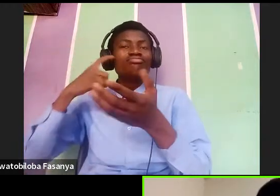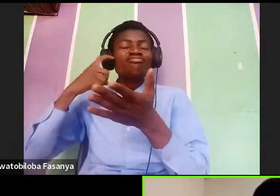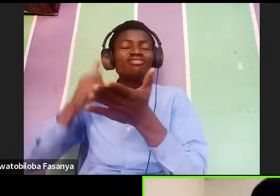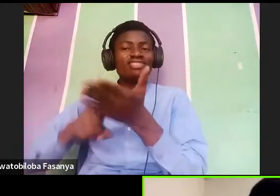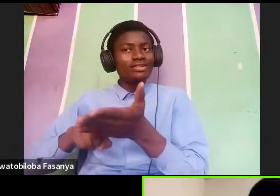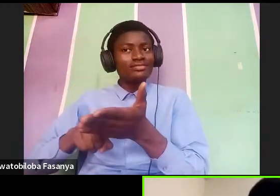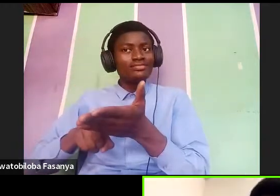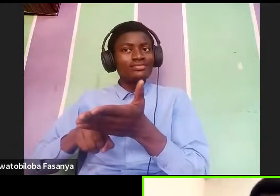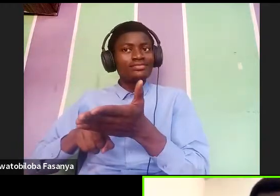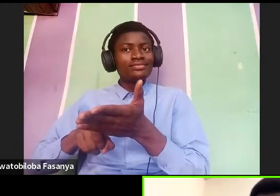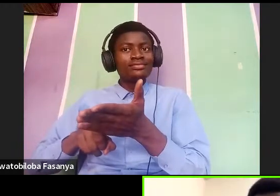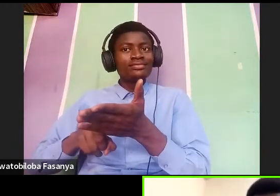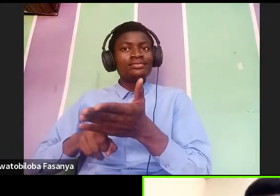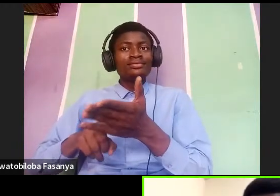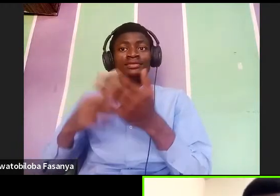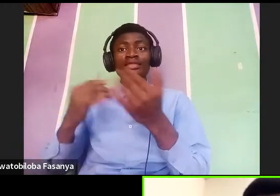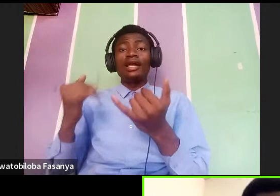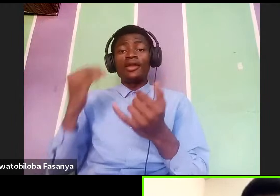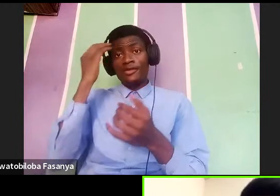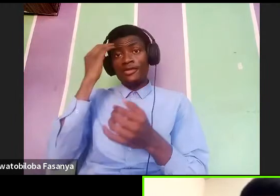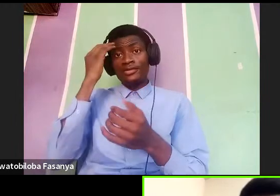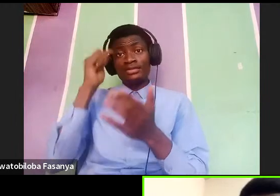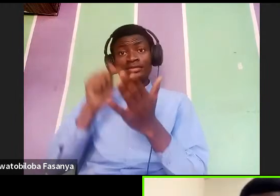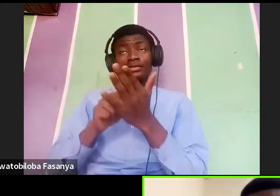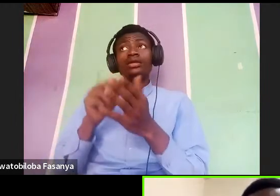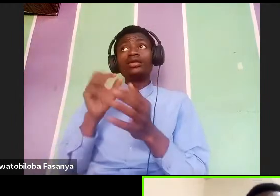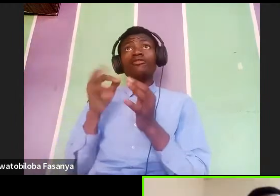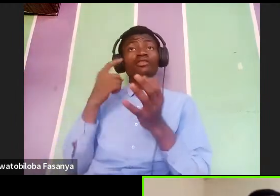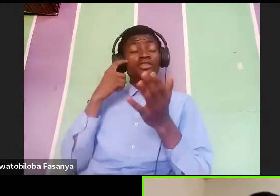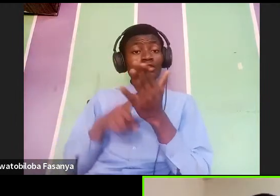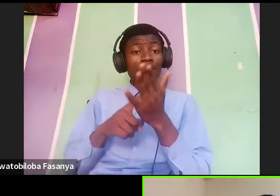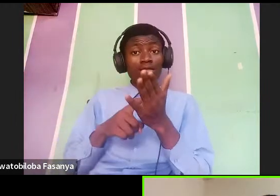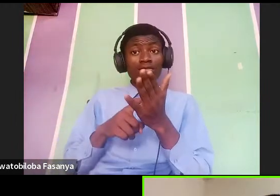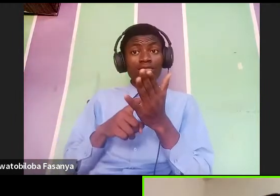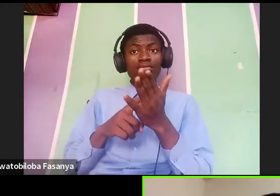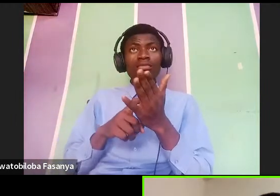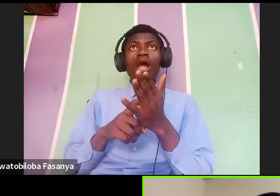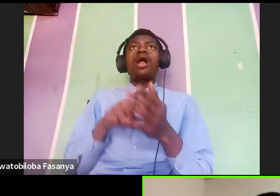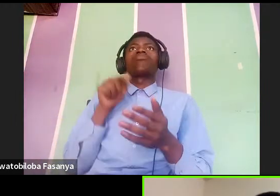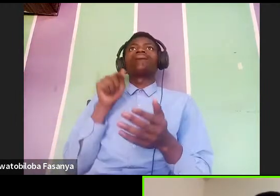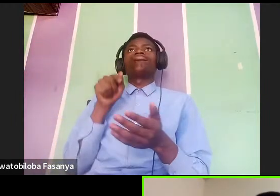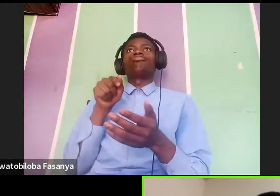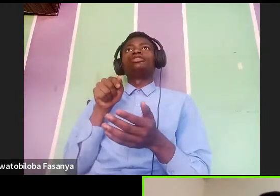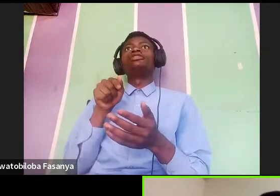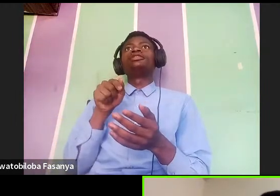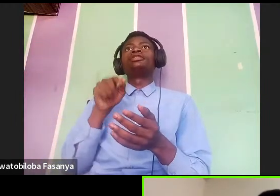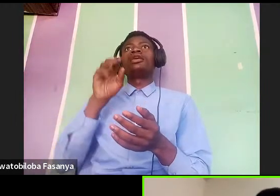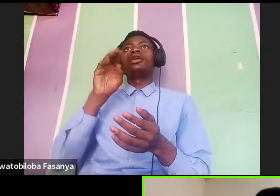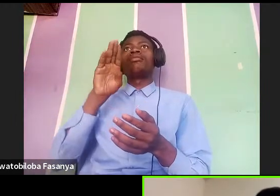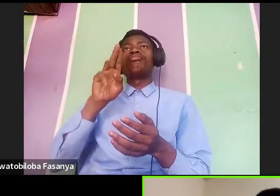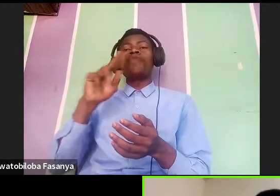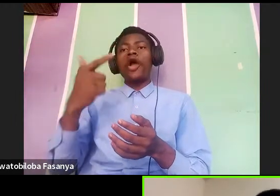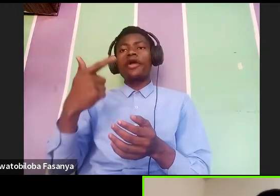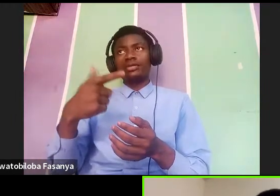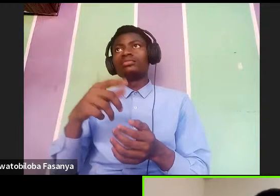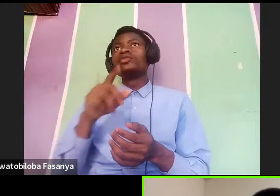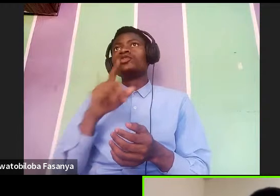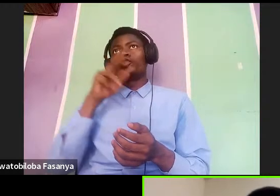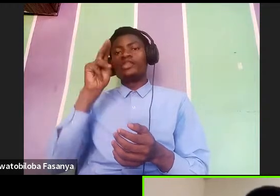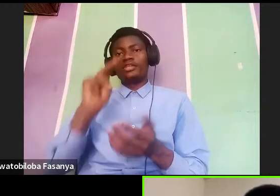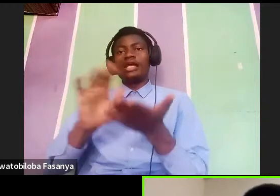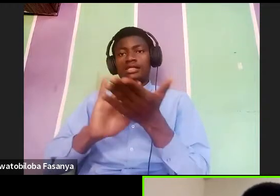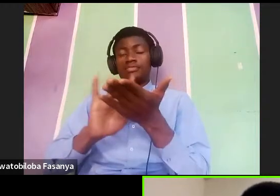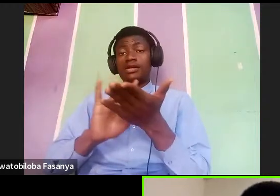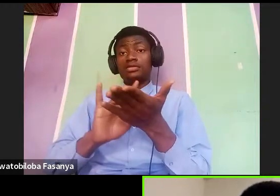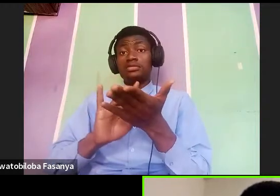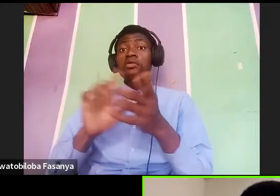definitely need antibiotics for. So you can see the difference in way we are practicing, where here